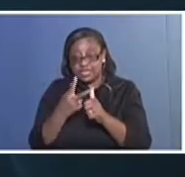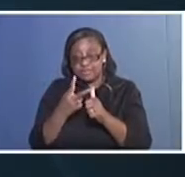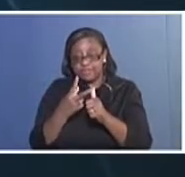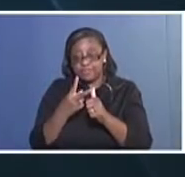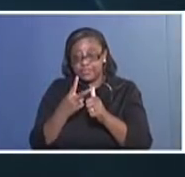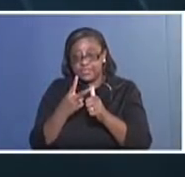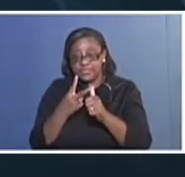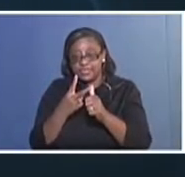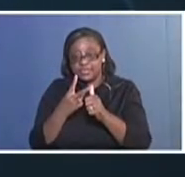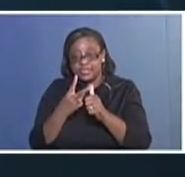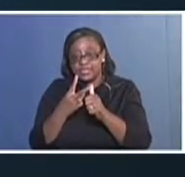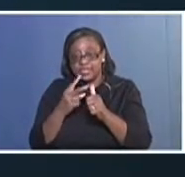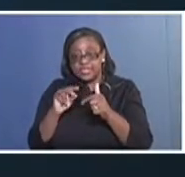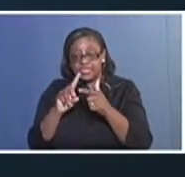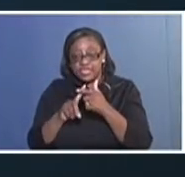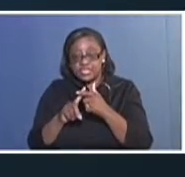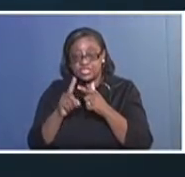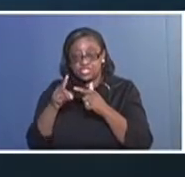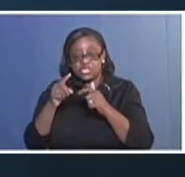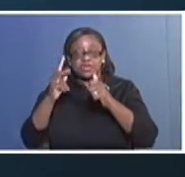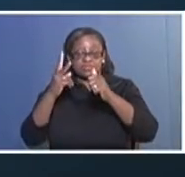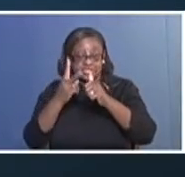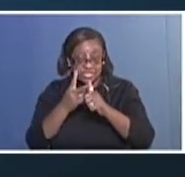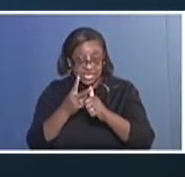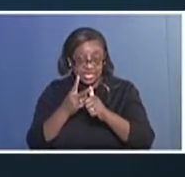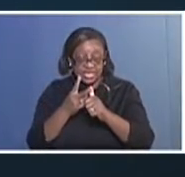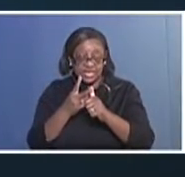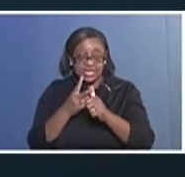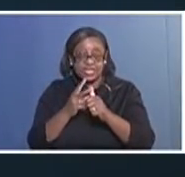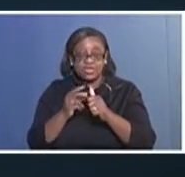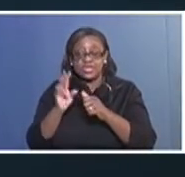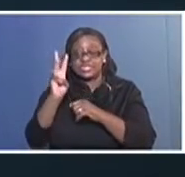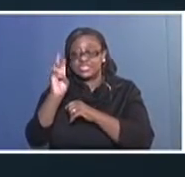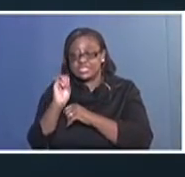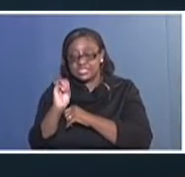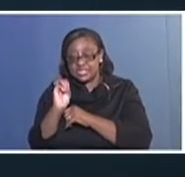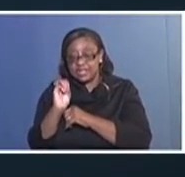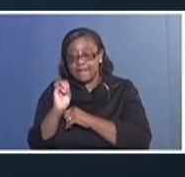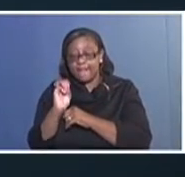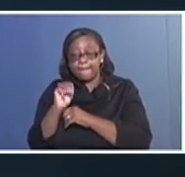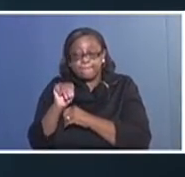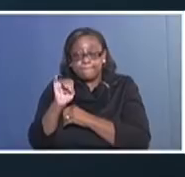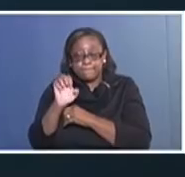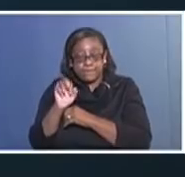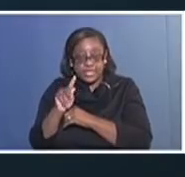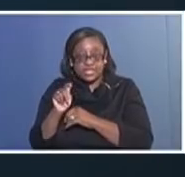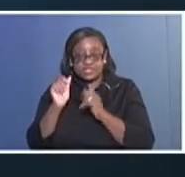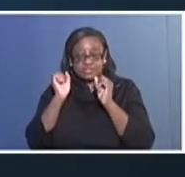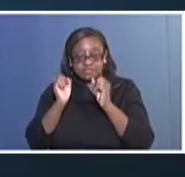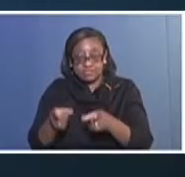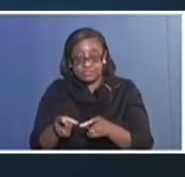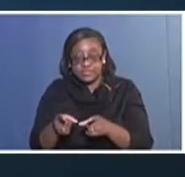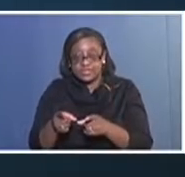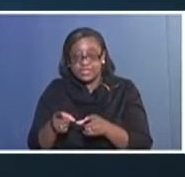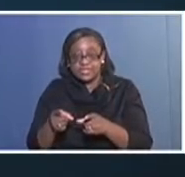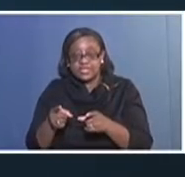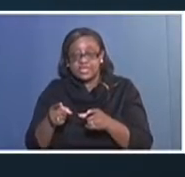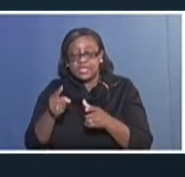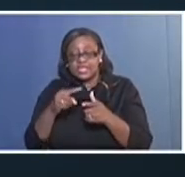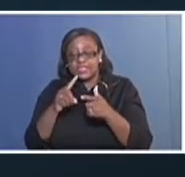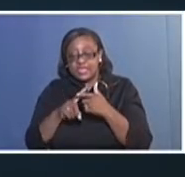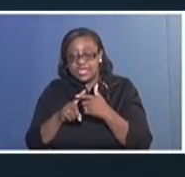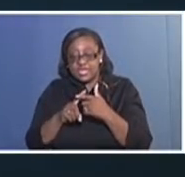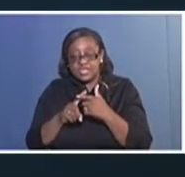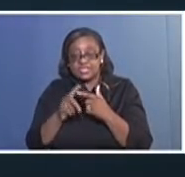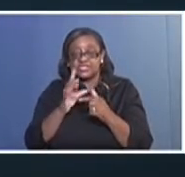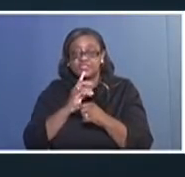As for Rutherford, she sprinted her way to second place in the 60-meter dash when she crossed the finish line in 7.31 seconds. It